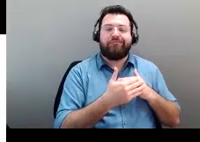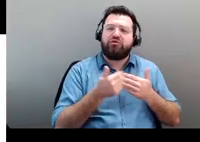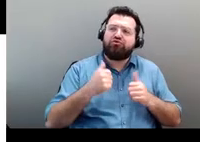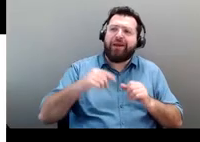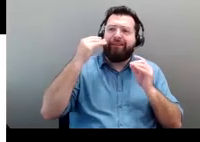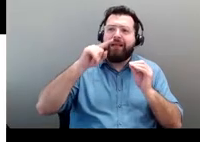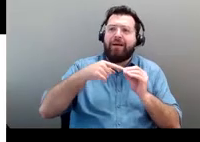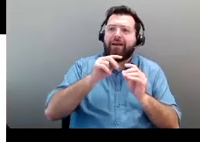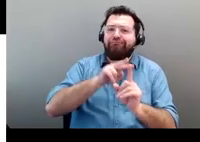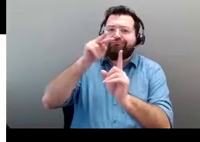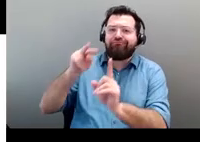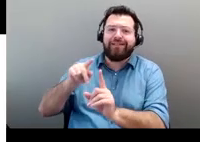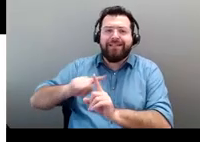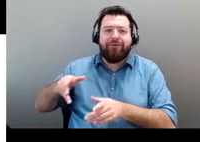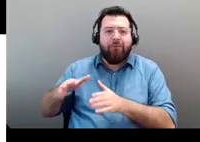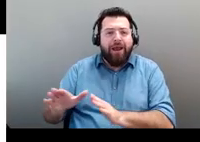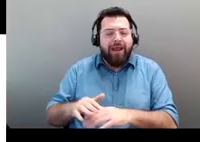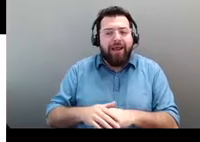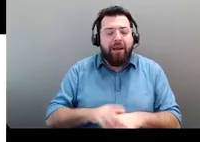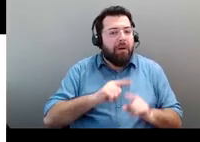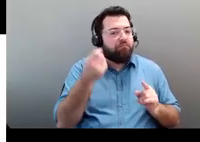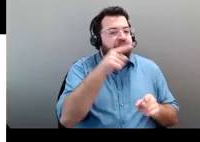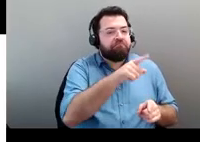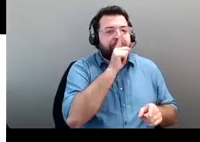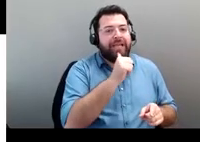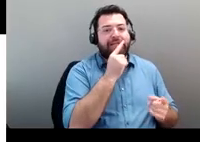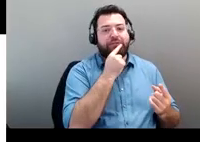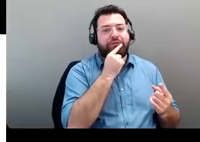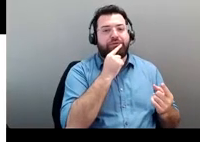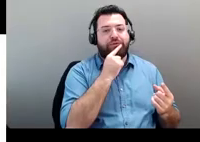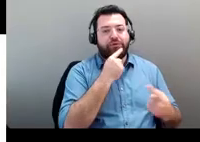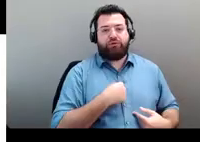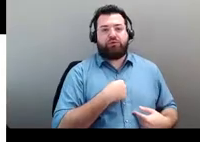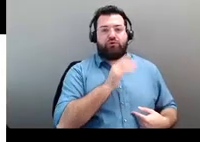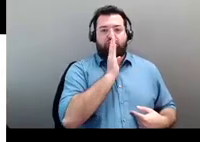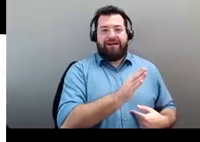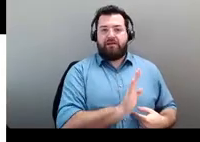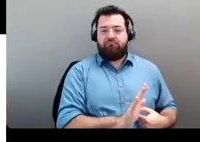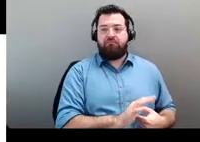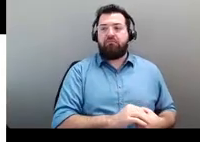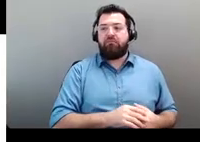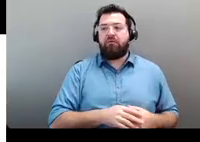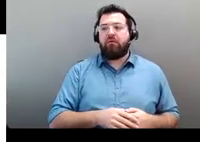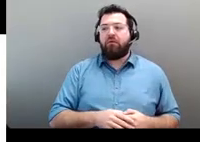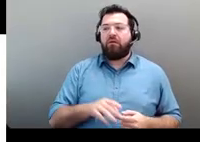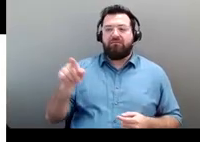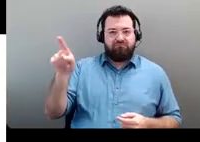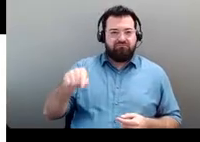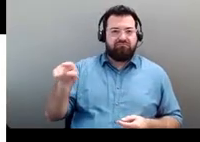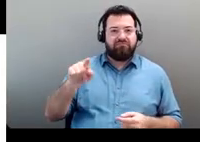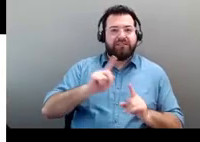you direct answers, right? And this is the language used in